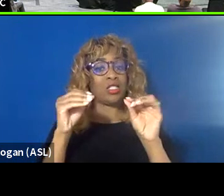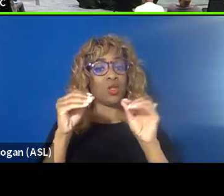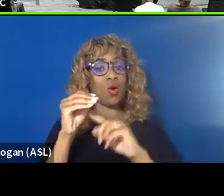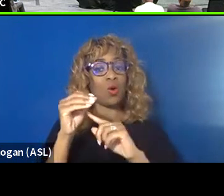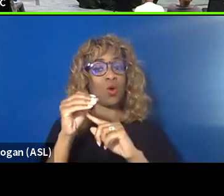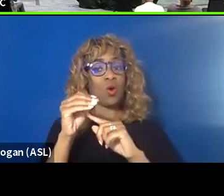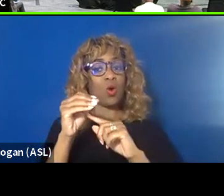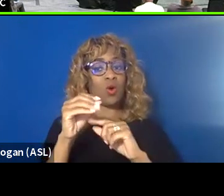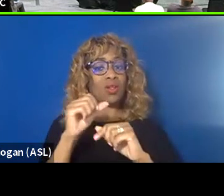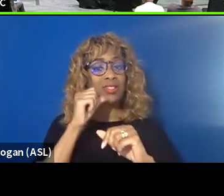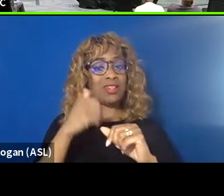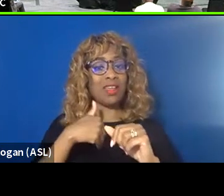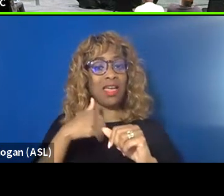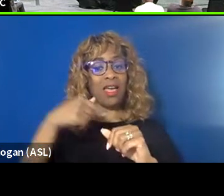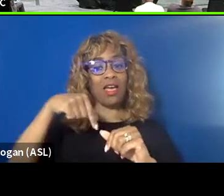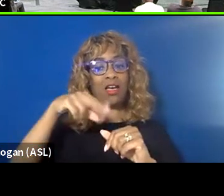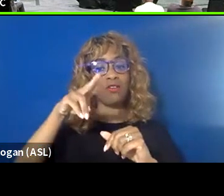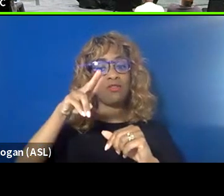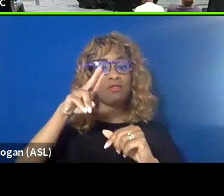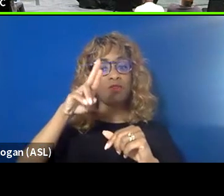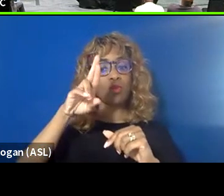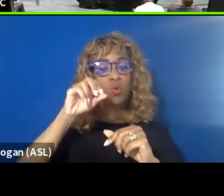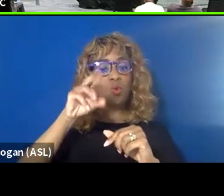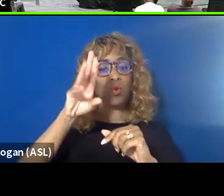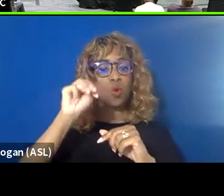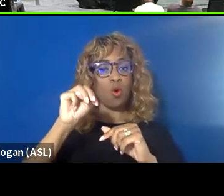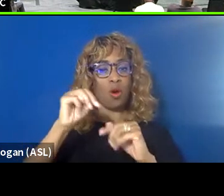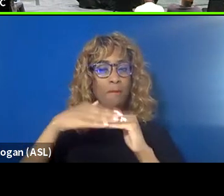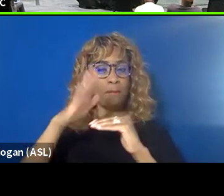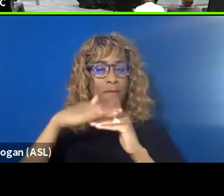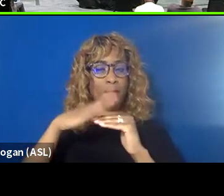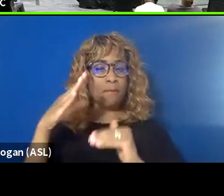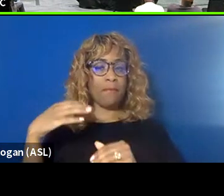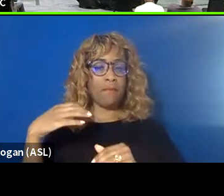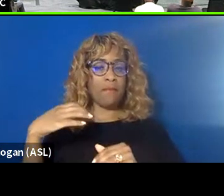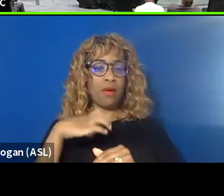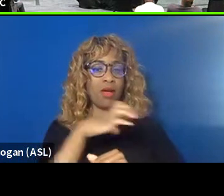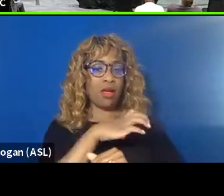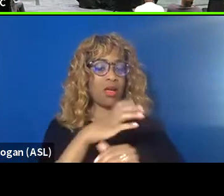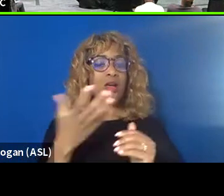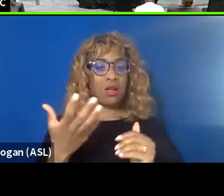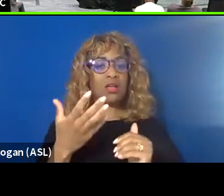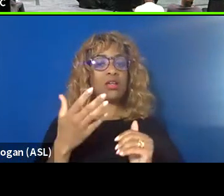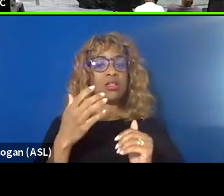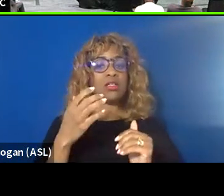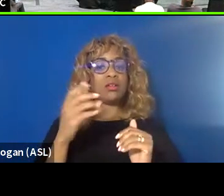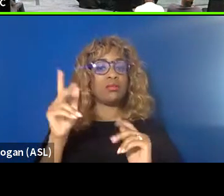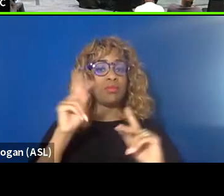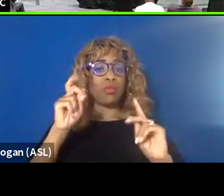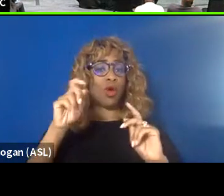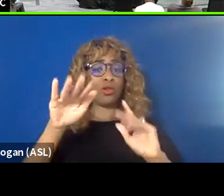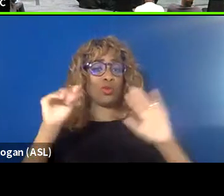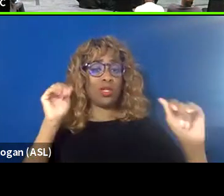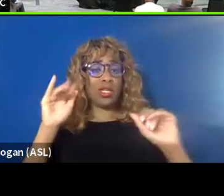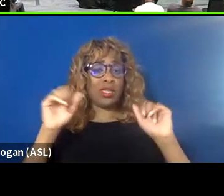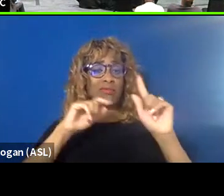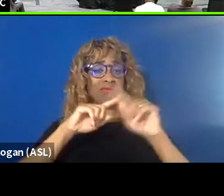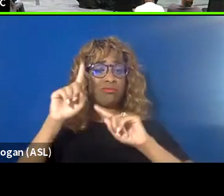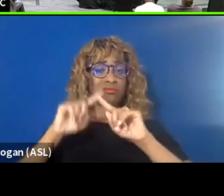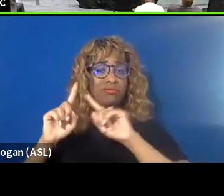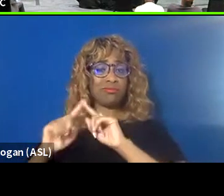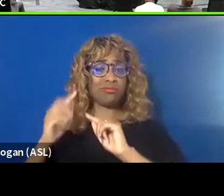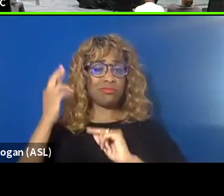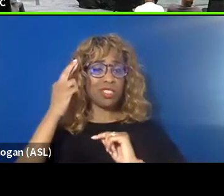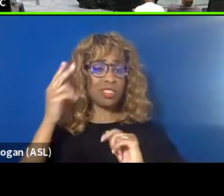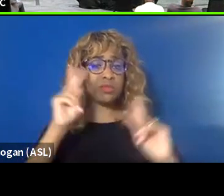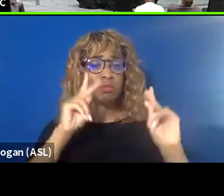for the reason is really unimportant, people had to leave for various reasons. People weren't here